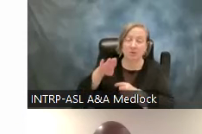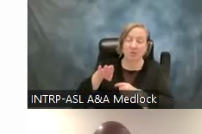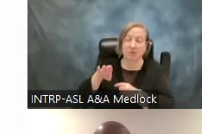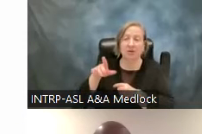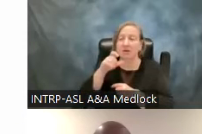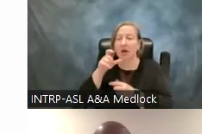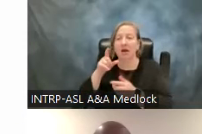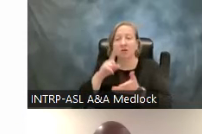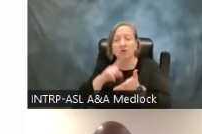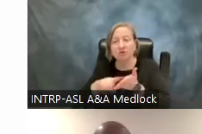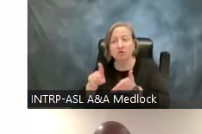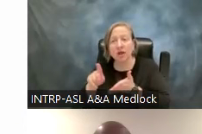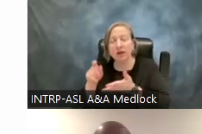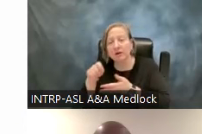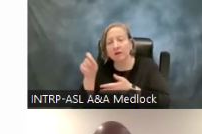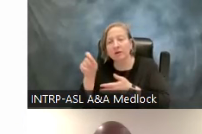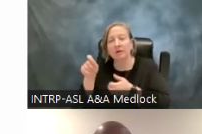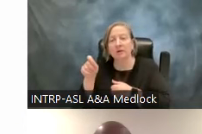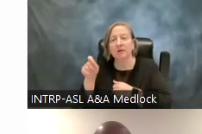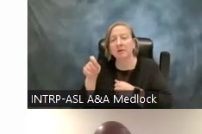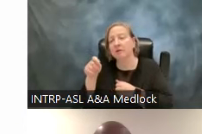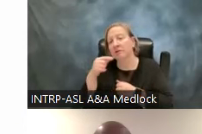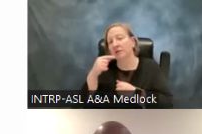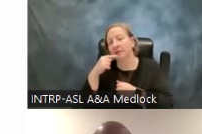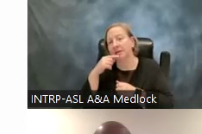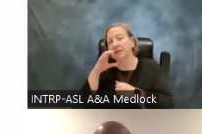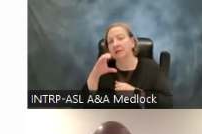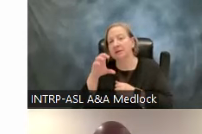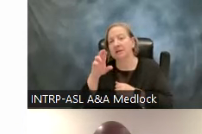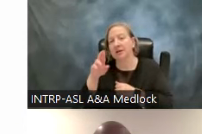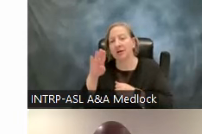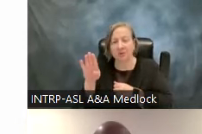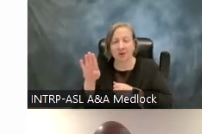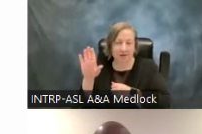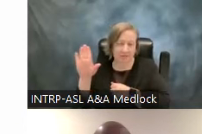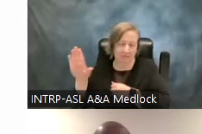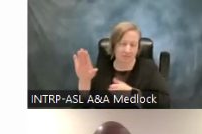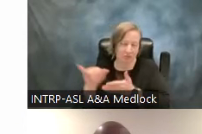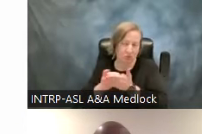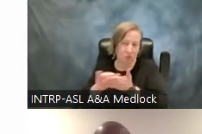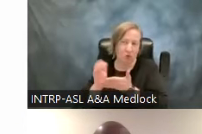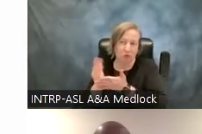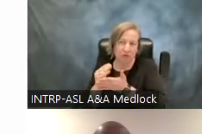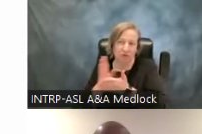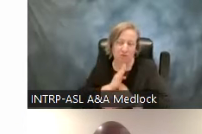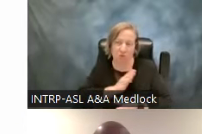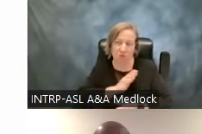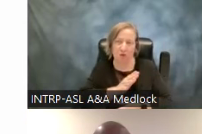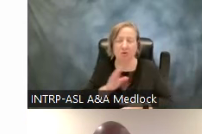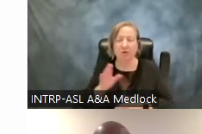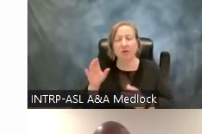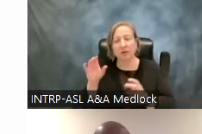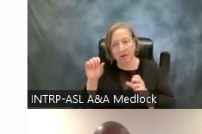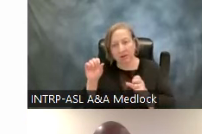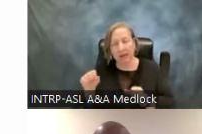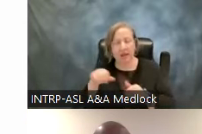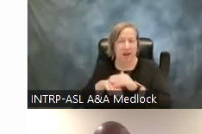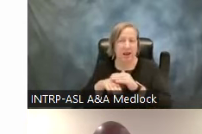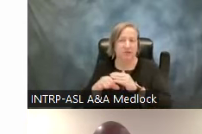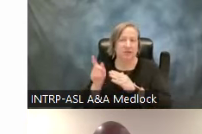didn't check the little box that said the CCRB, which is the New York's review board, will can have access to this